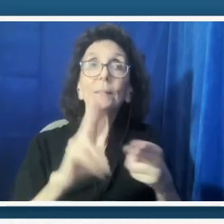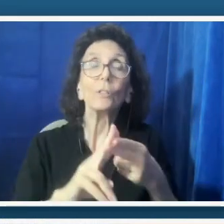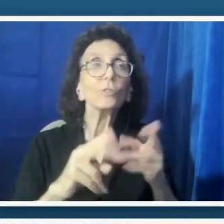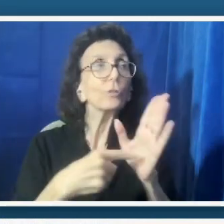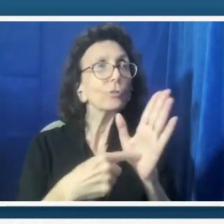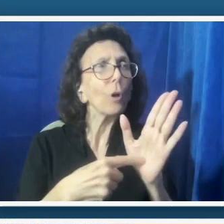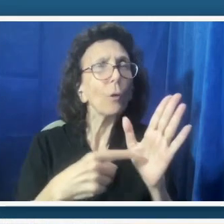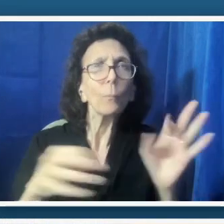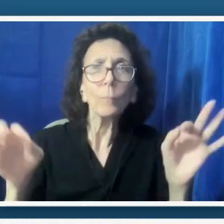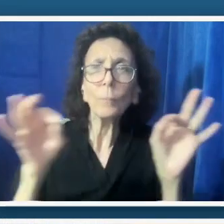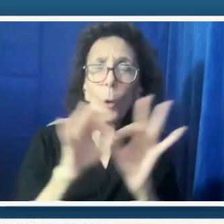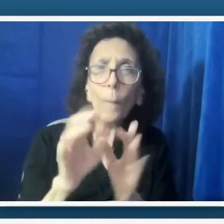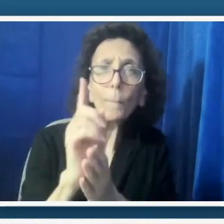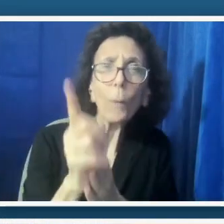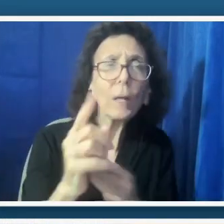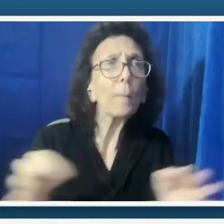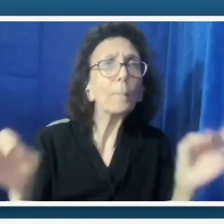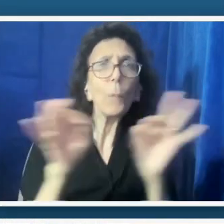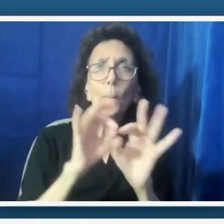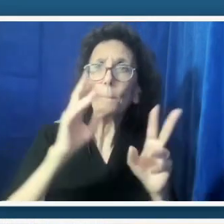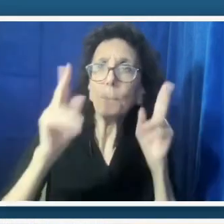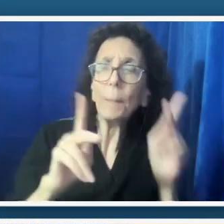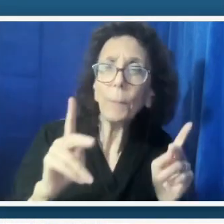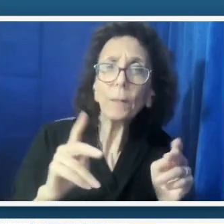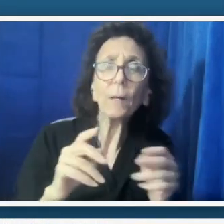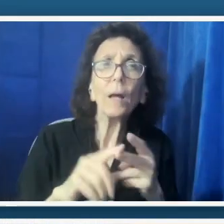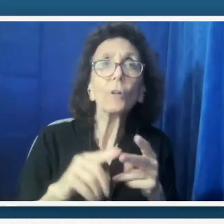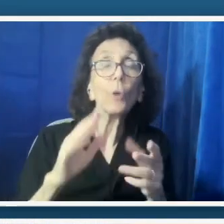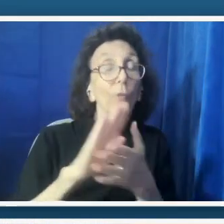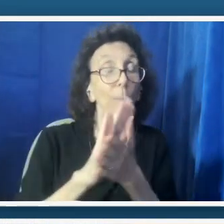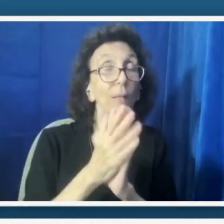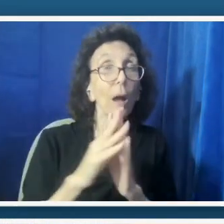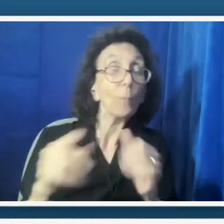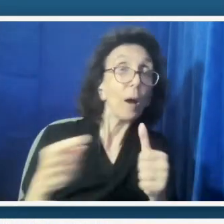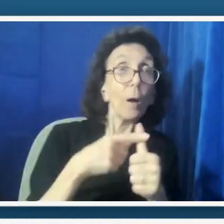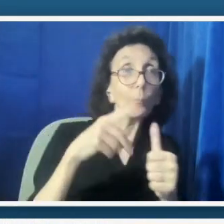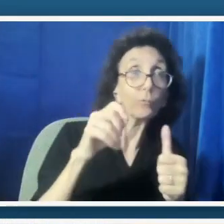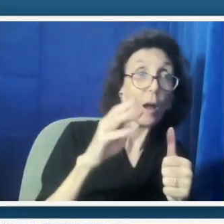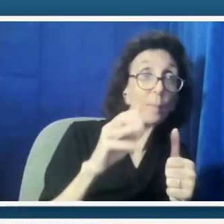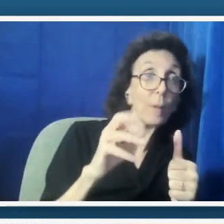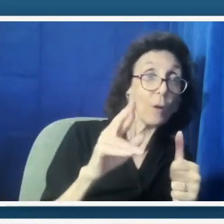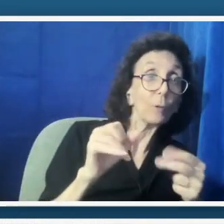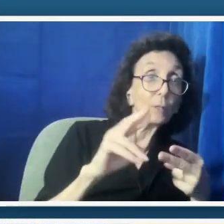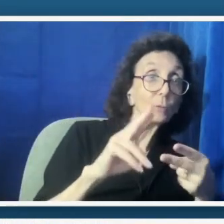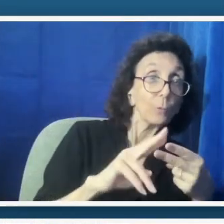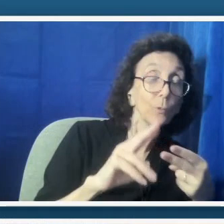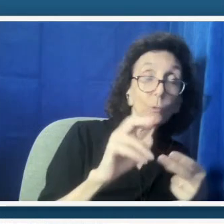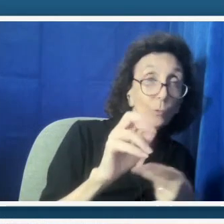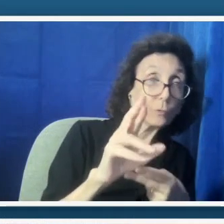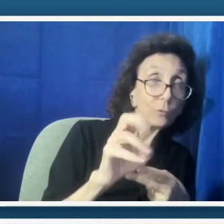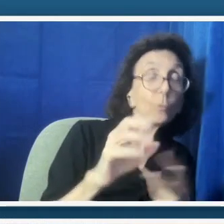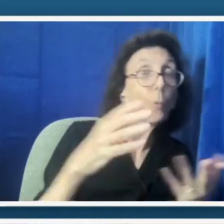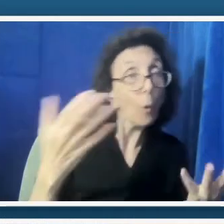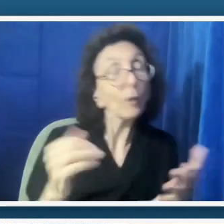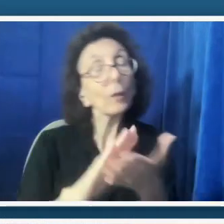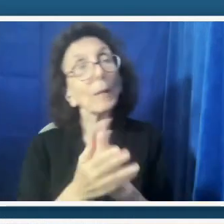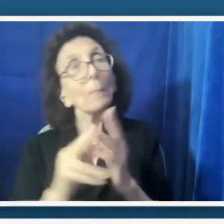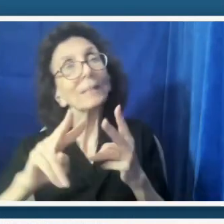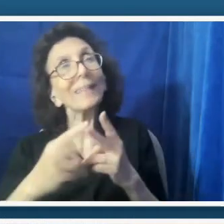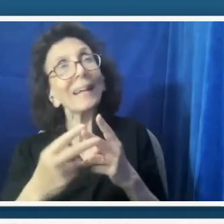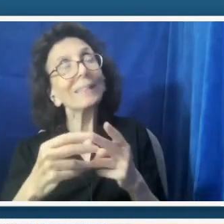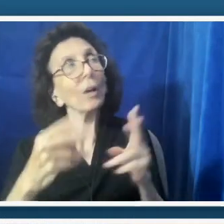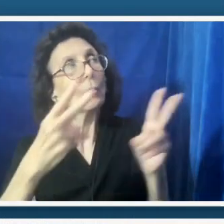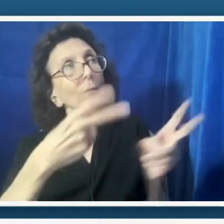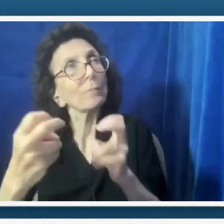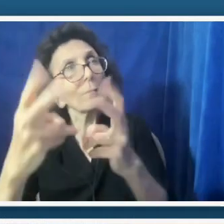history, serving as either primary or secondary sources, depending on the topic at hand. But before we can begin to unravel